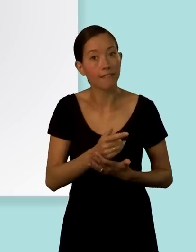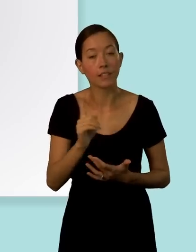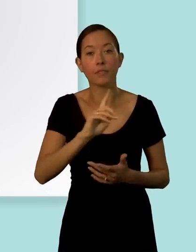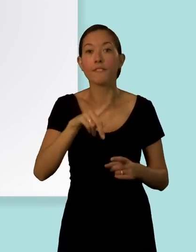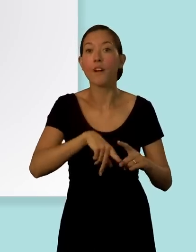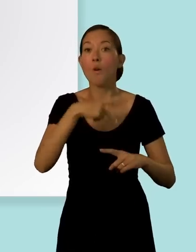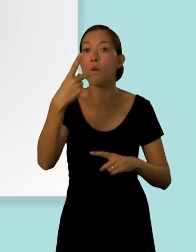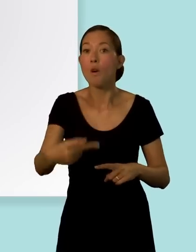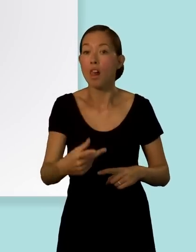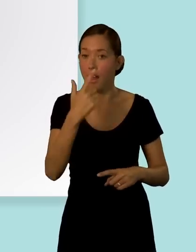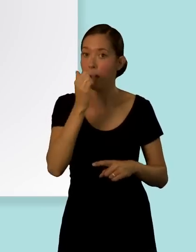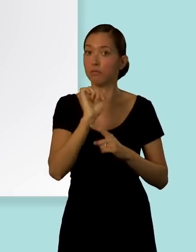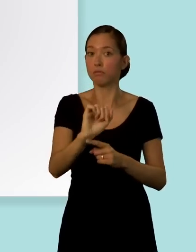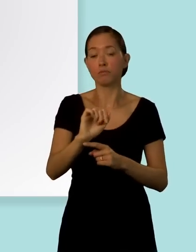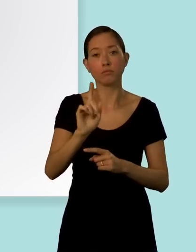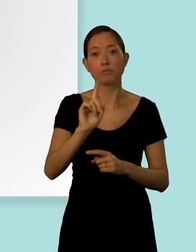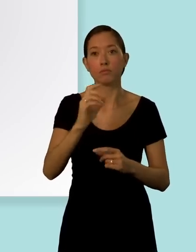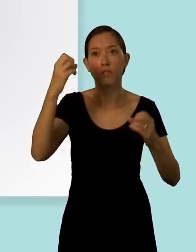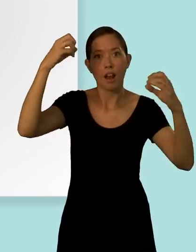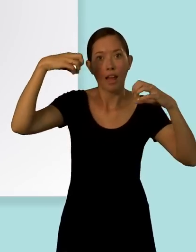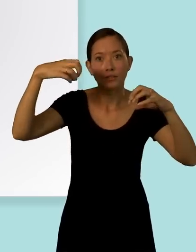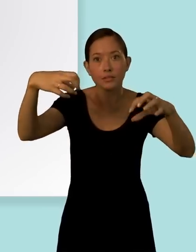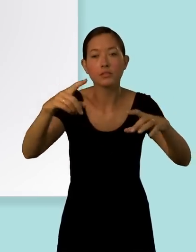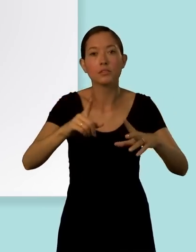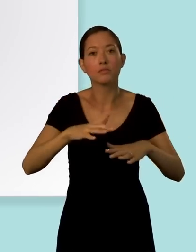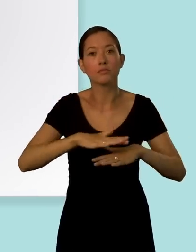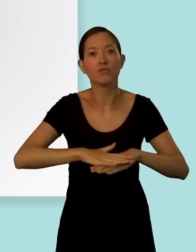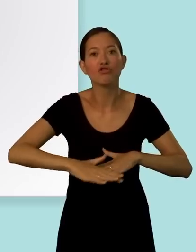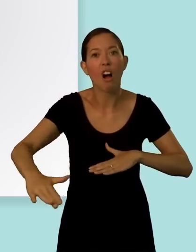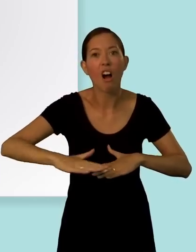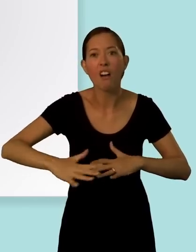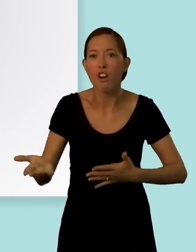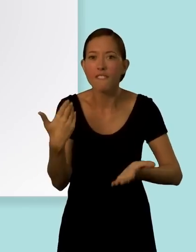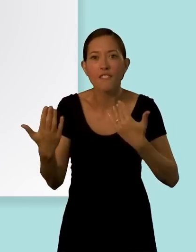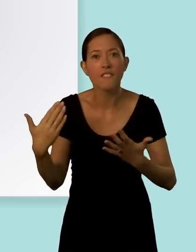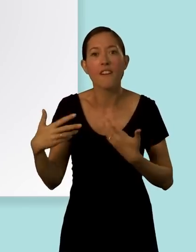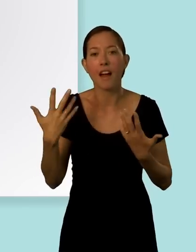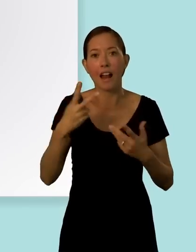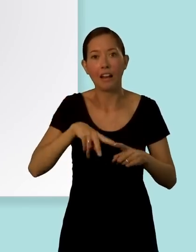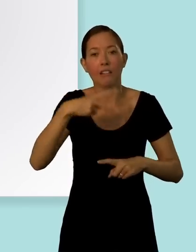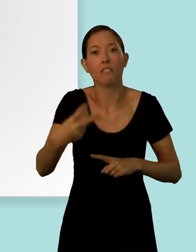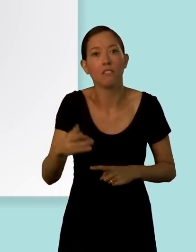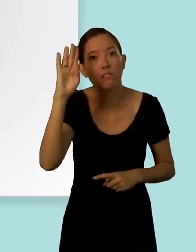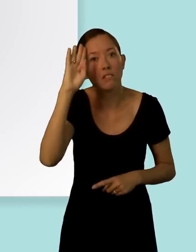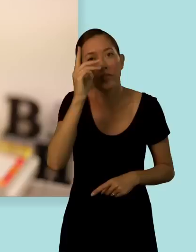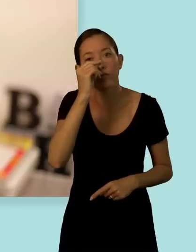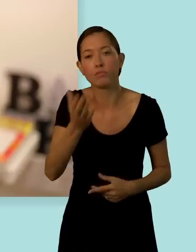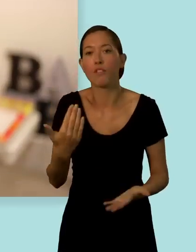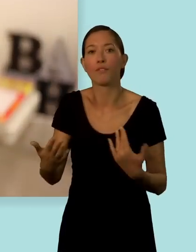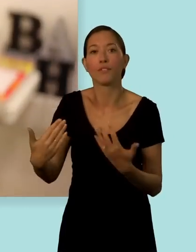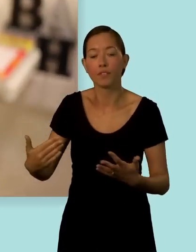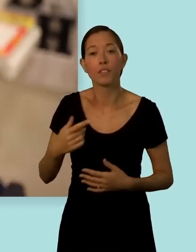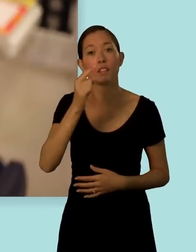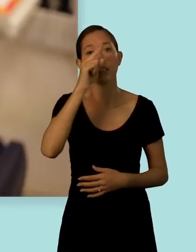could help prevent falls by making sure the house is well lit and removing any trip hazards like rugs. You could